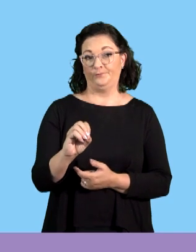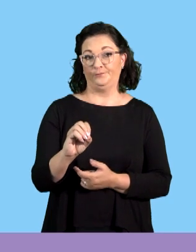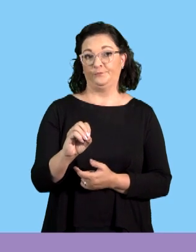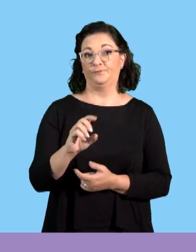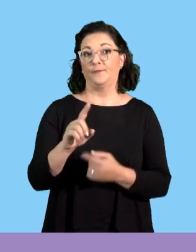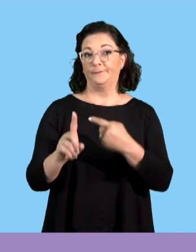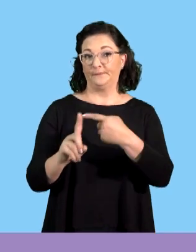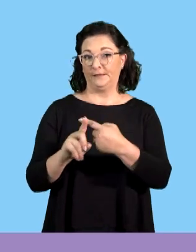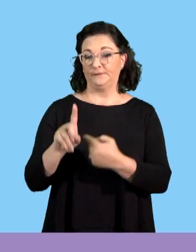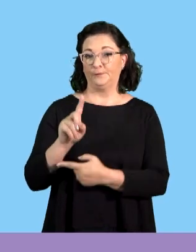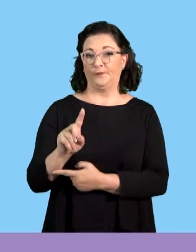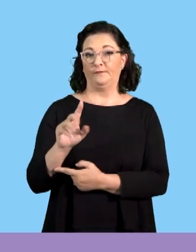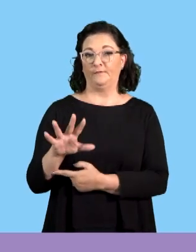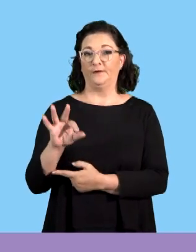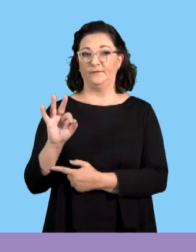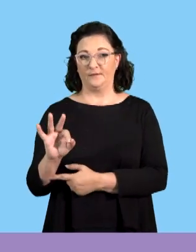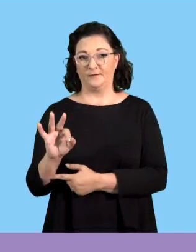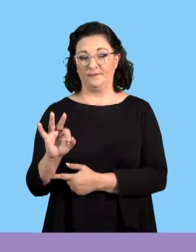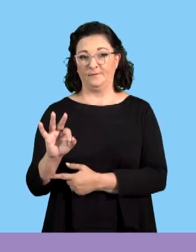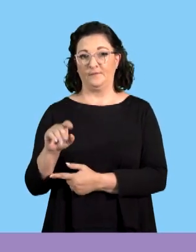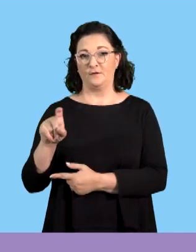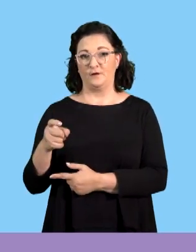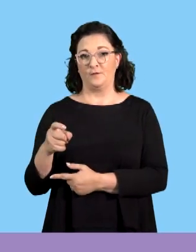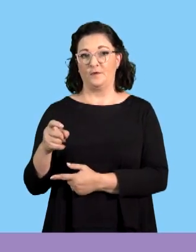94,5700 plus